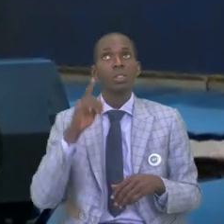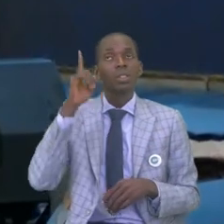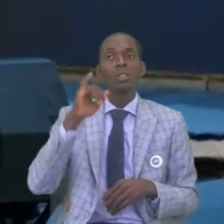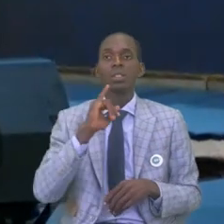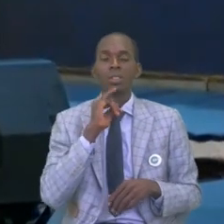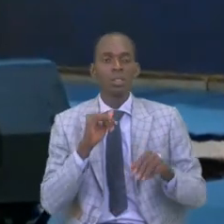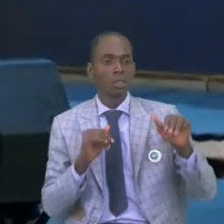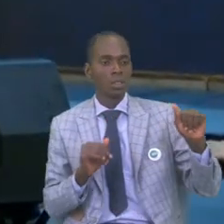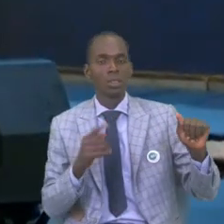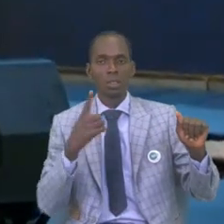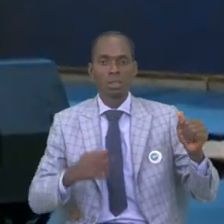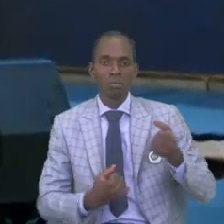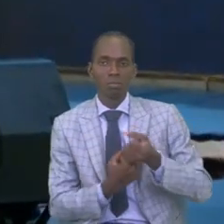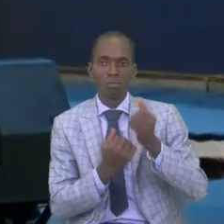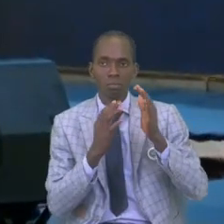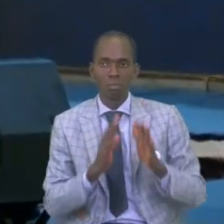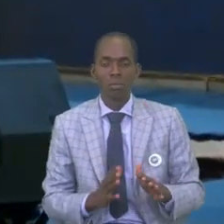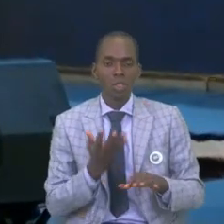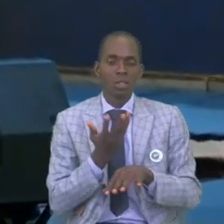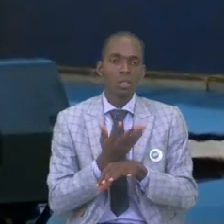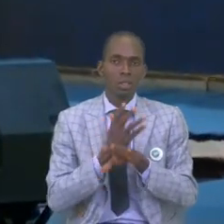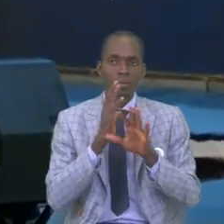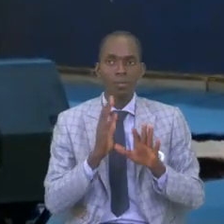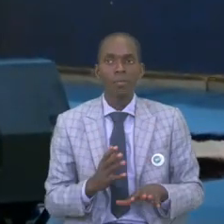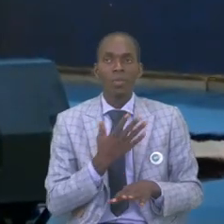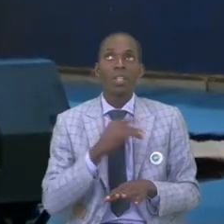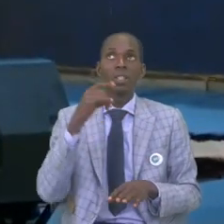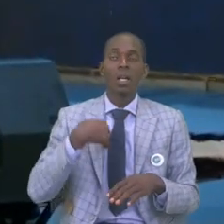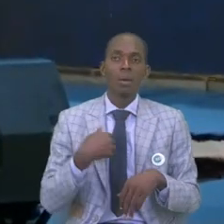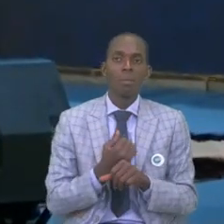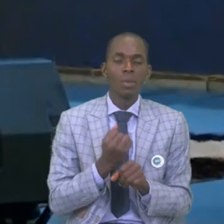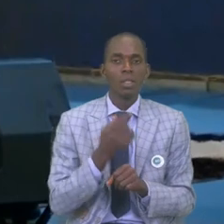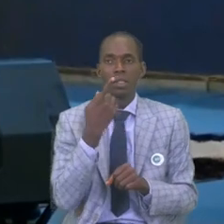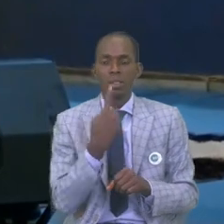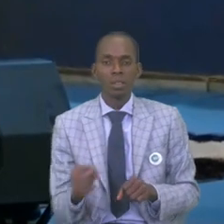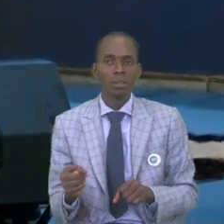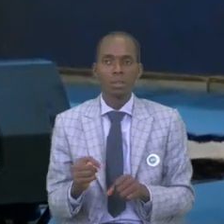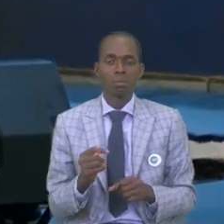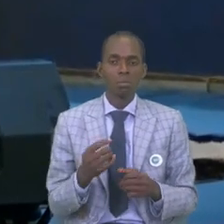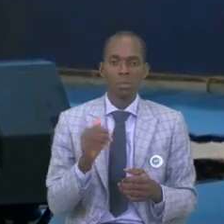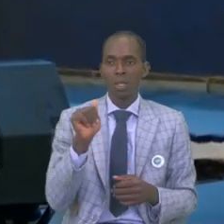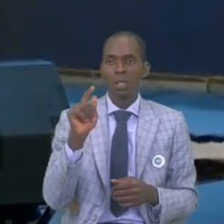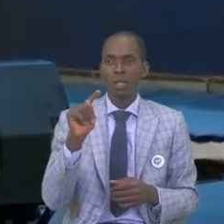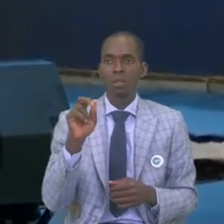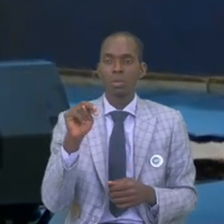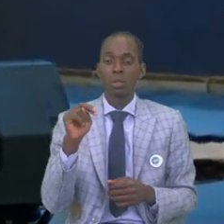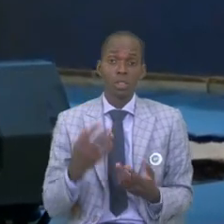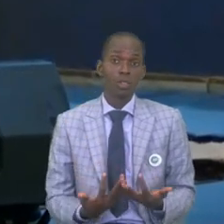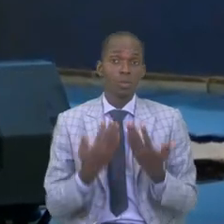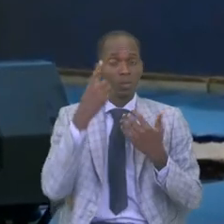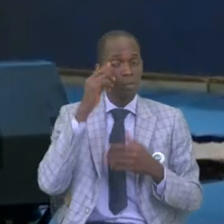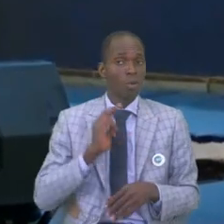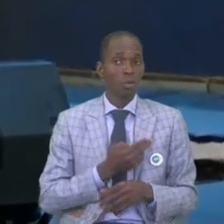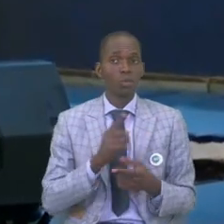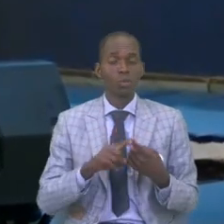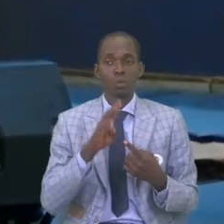the advocate, the attorney, and he's made the atonement for us to be part of the body. And he is the deliverer